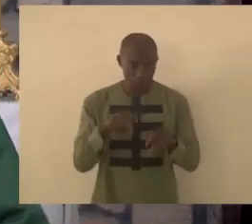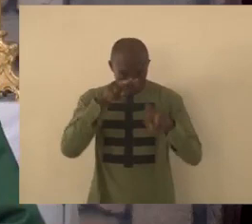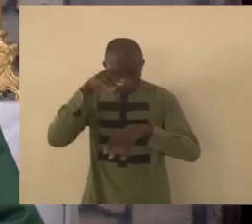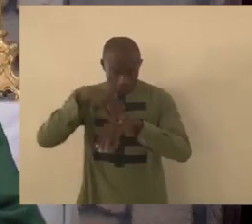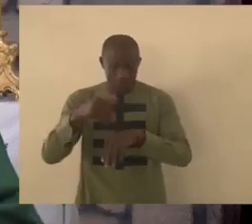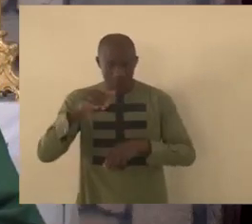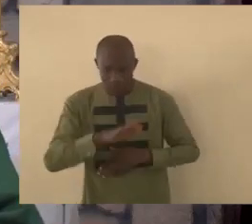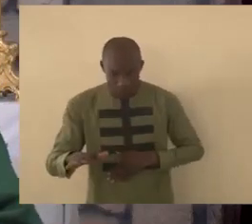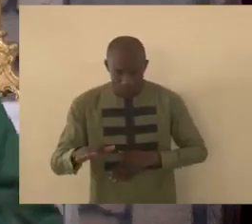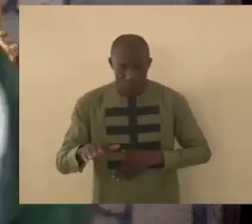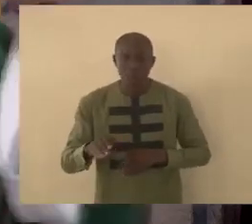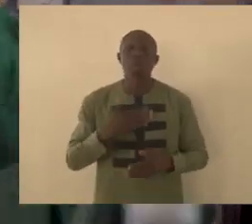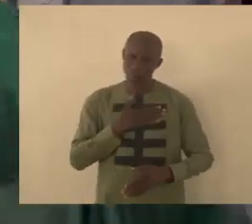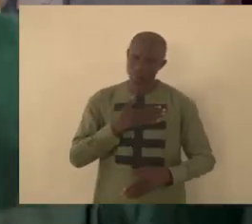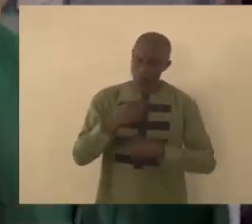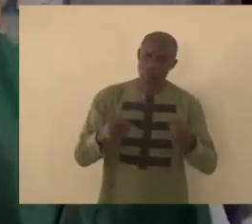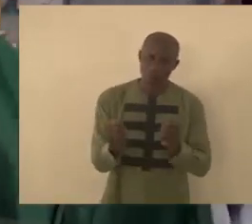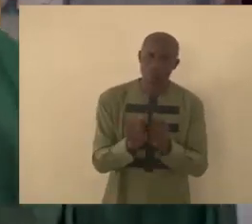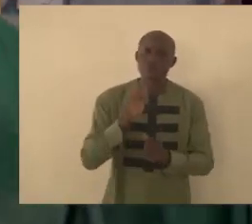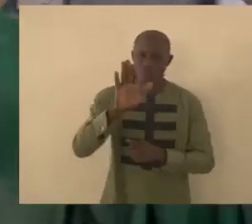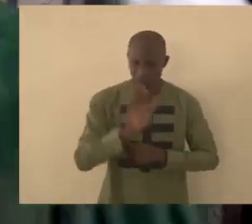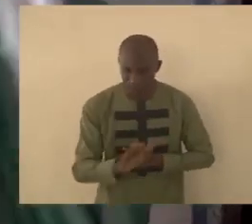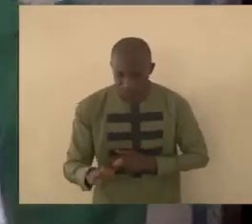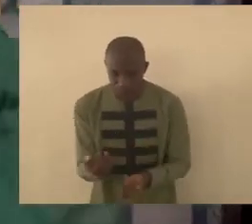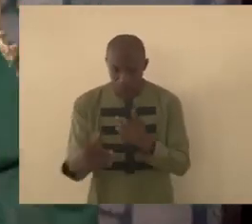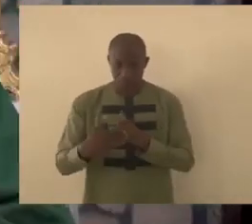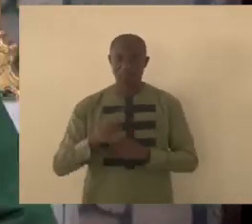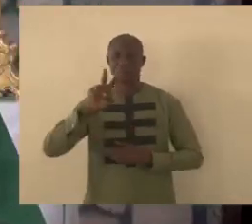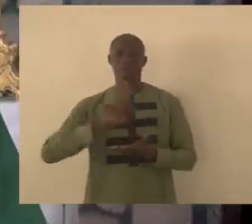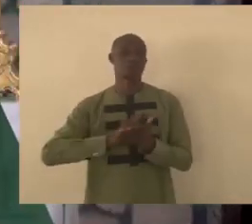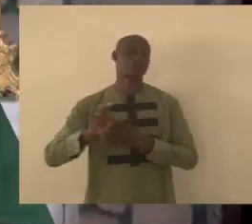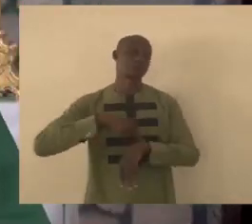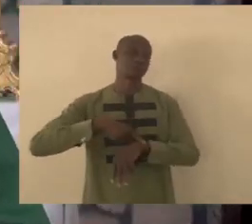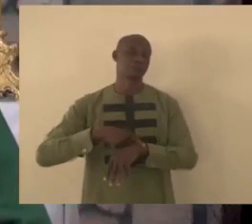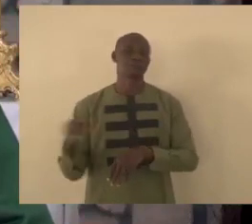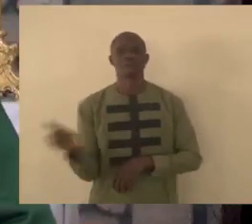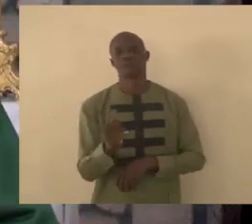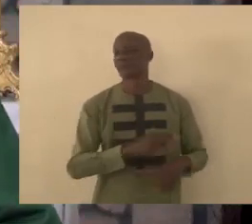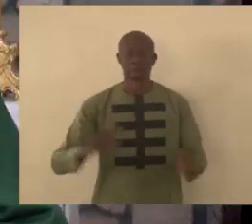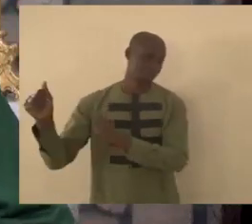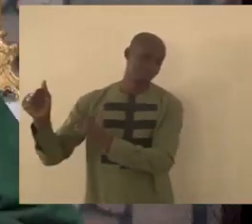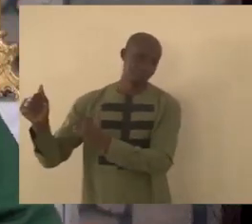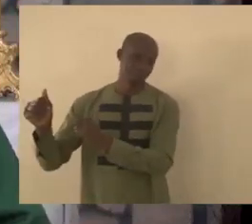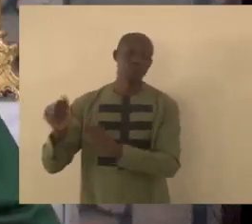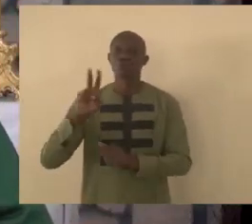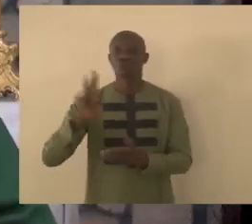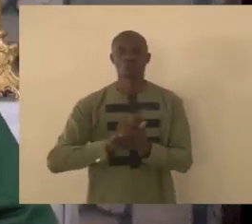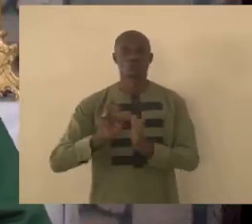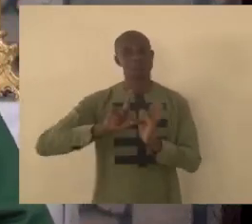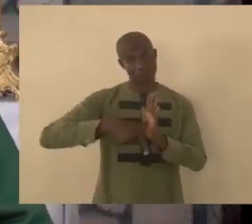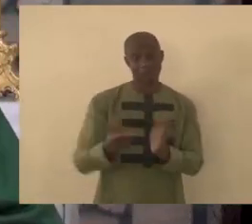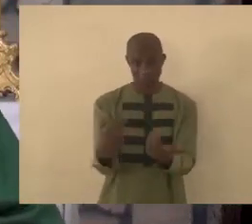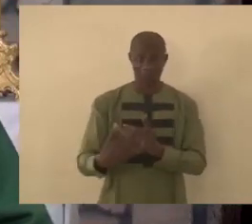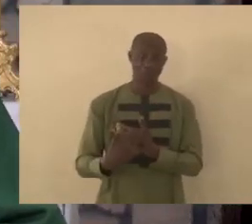looked at the child and he told the woman, please go with your child. Come back in the next 2 weeks. They left. 2 weeks